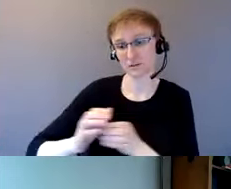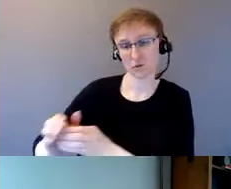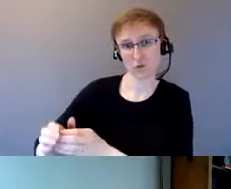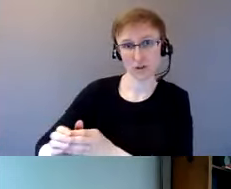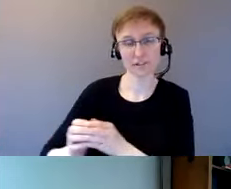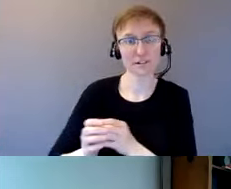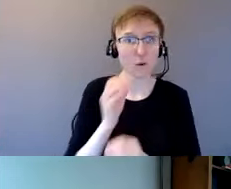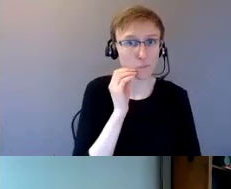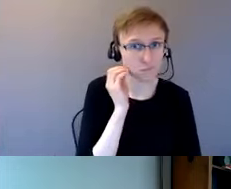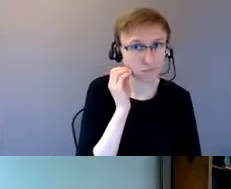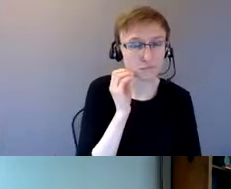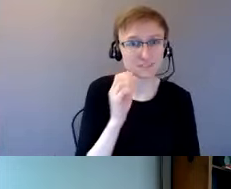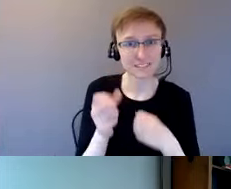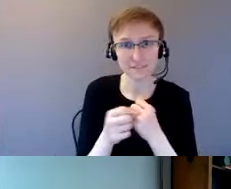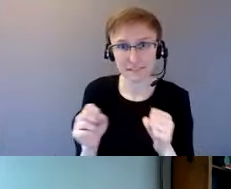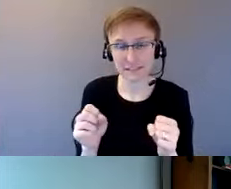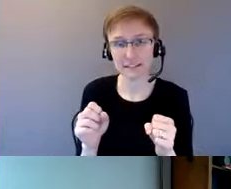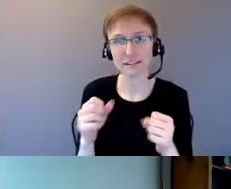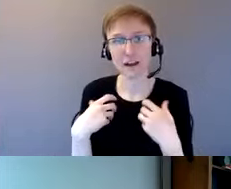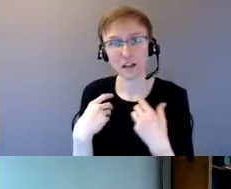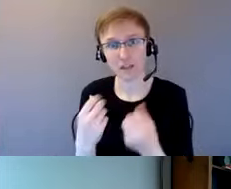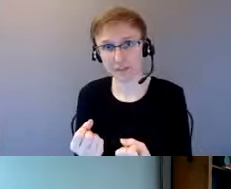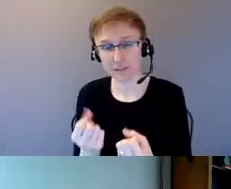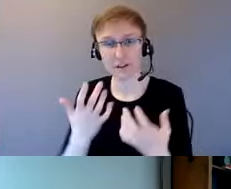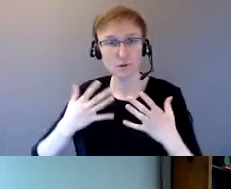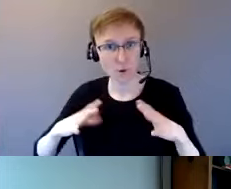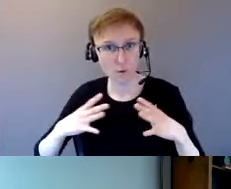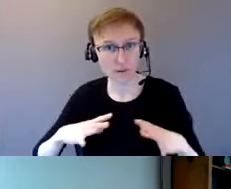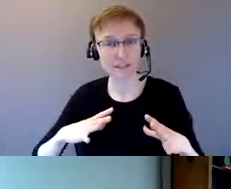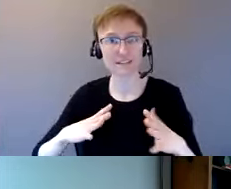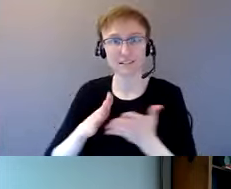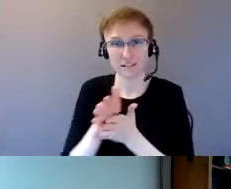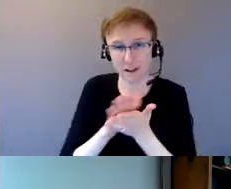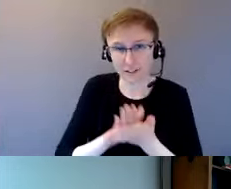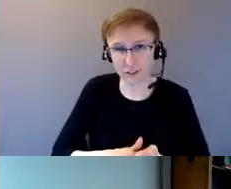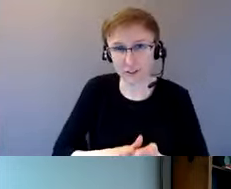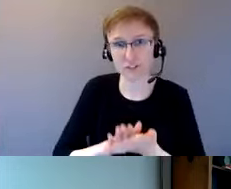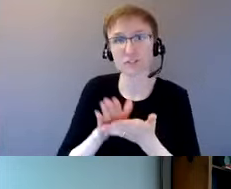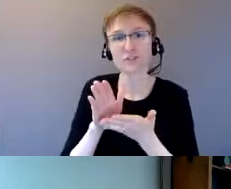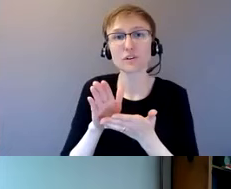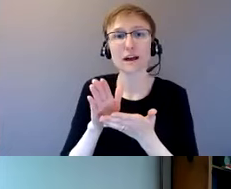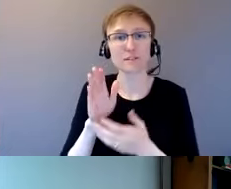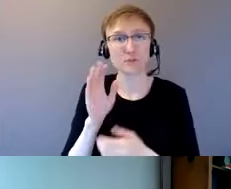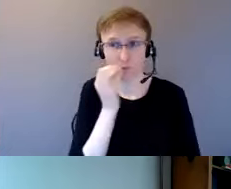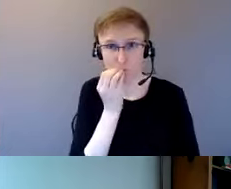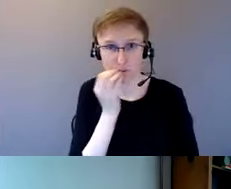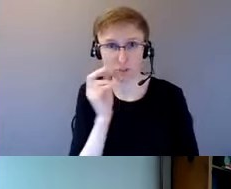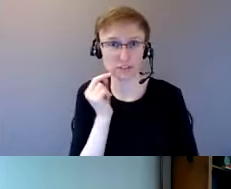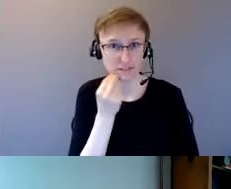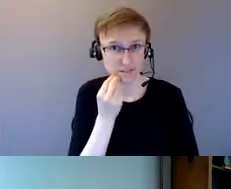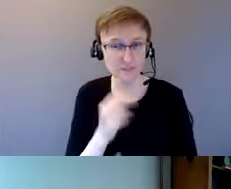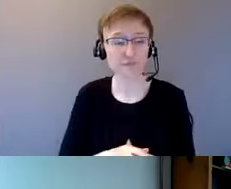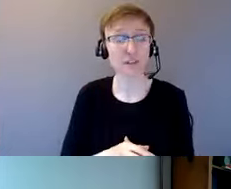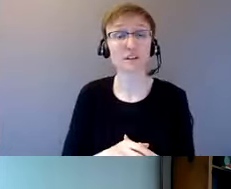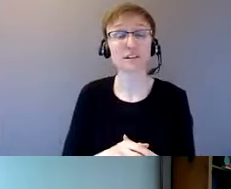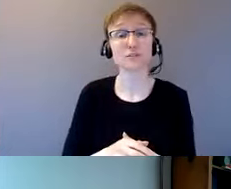shelter, safety, health, clothing, hygiene, and nutrition. So those 6 categories together